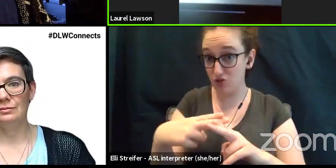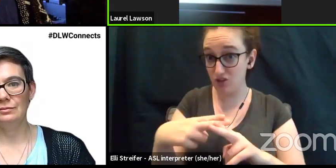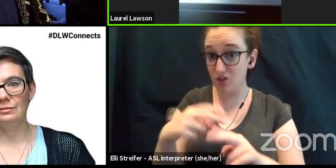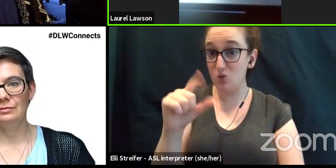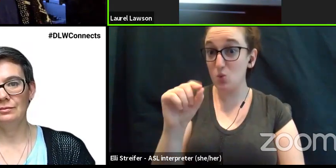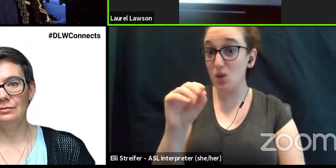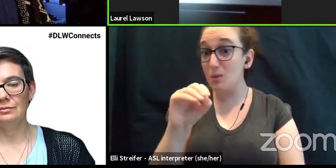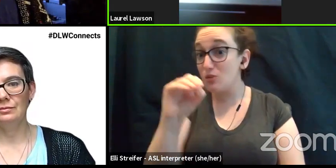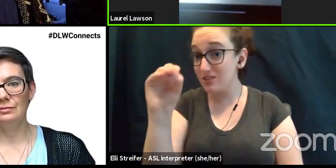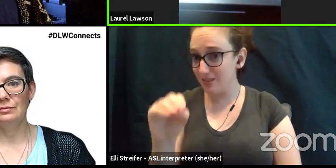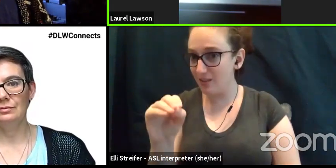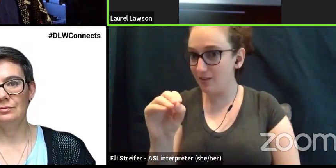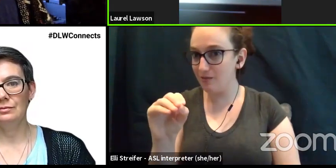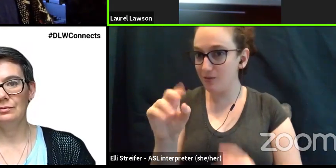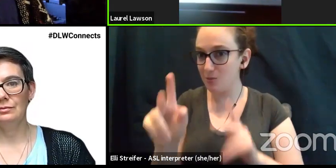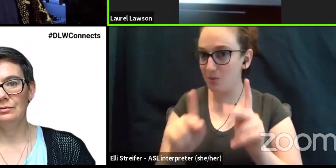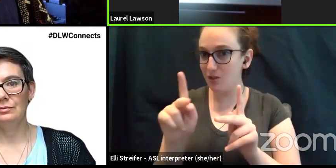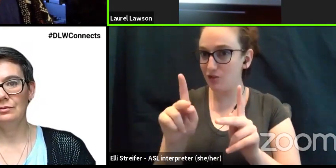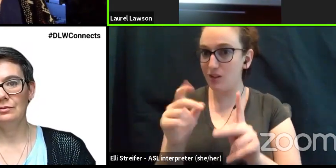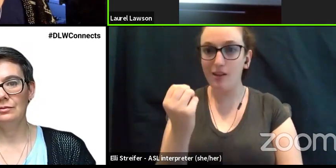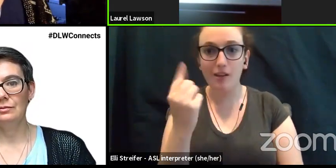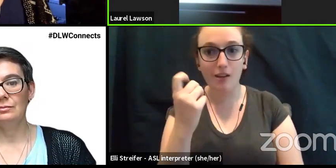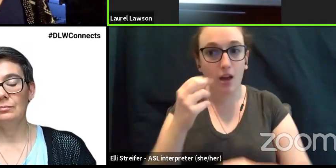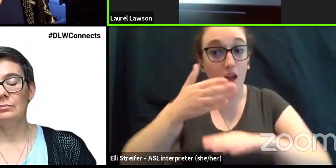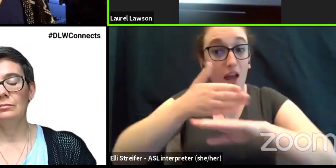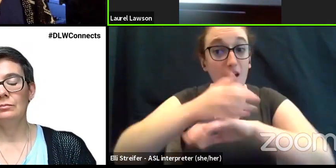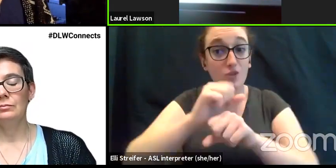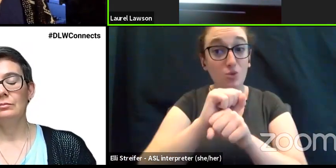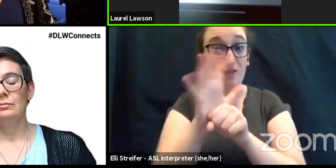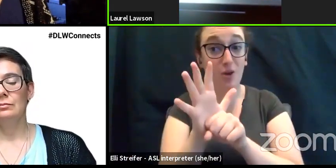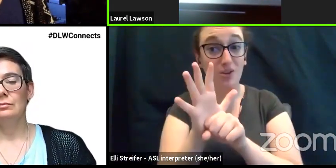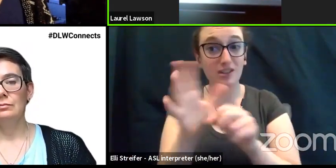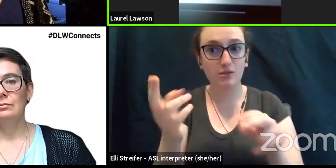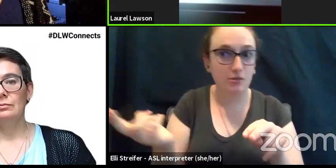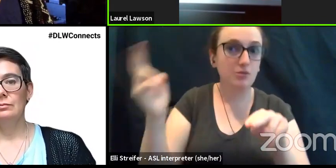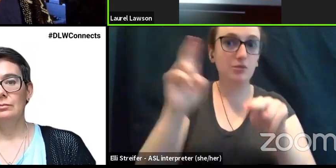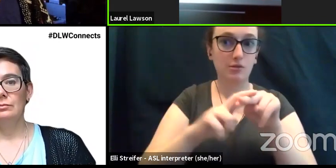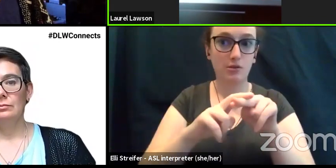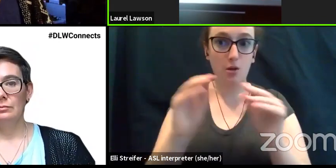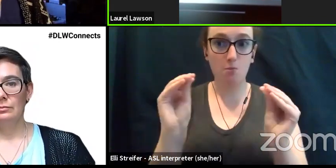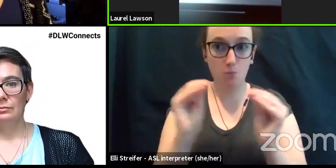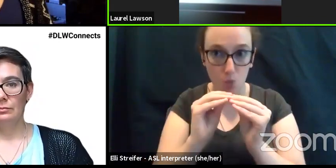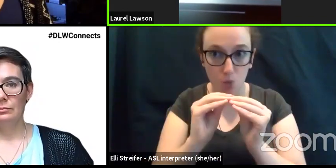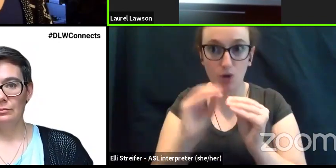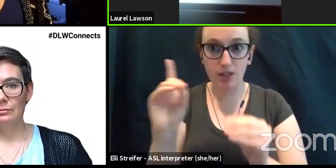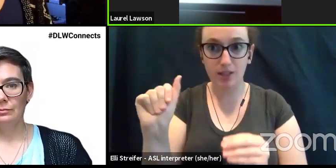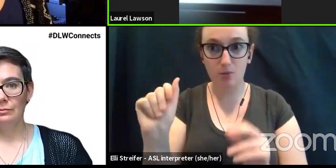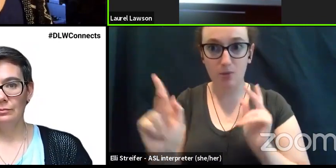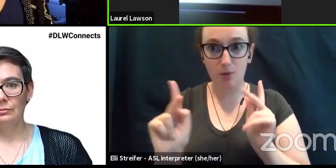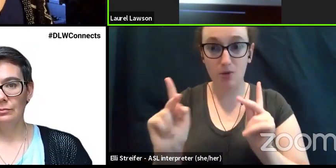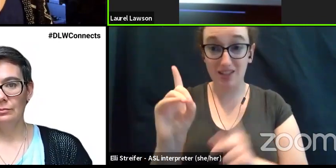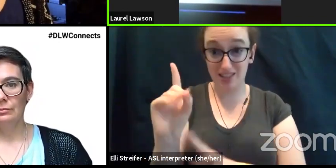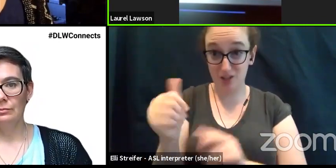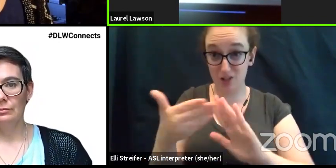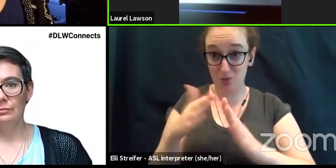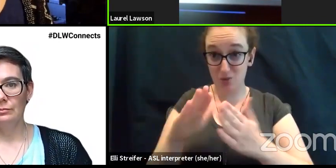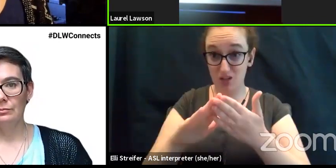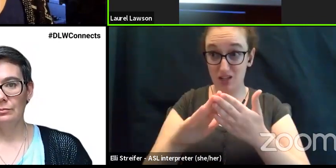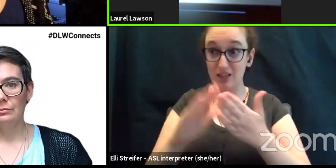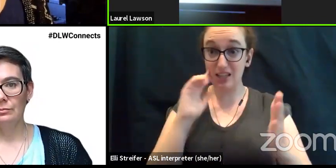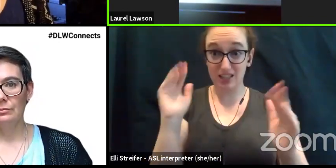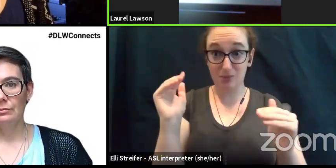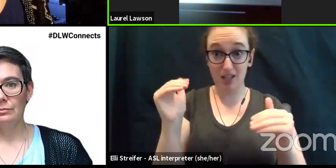post-pandemic, the number is going to be much, much higher. The disability community is bracing for a huge number of people